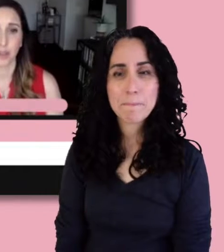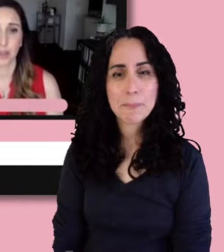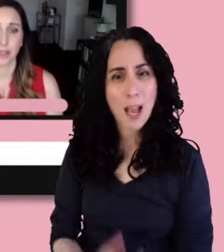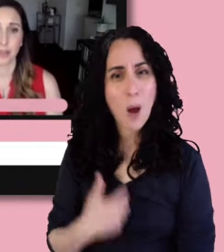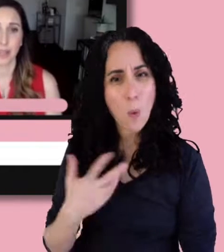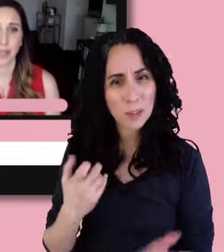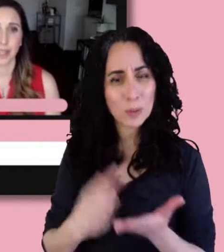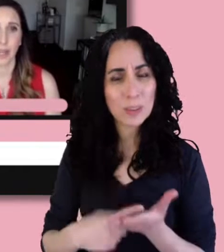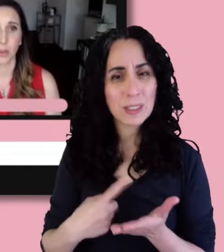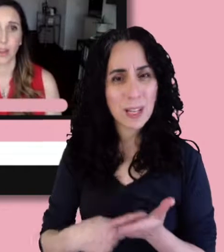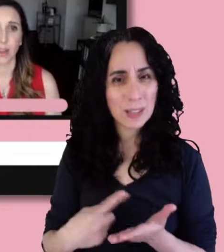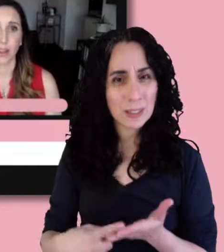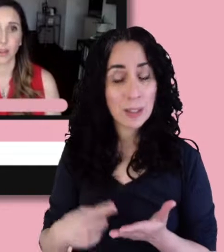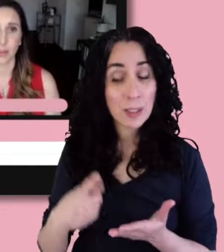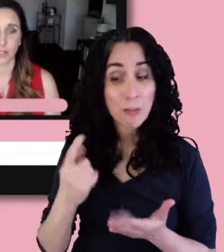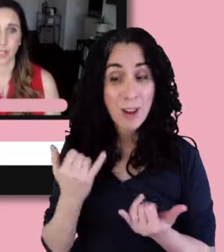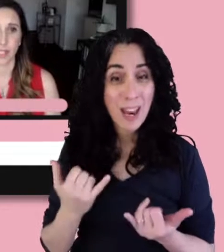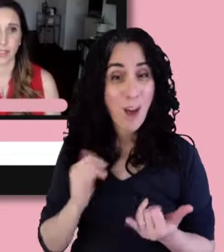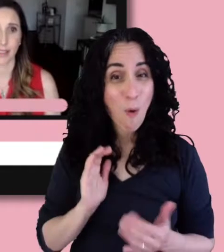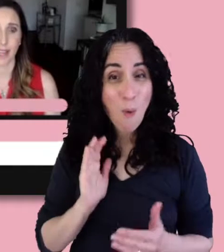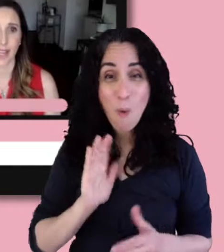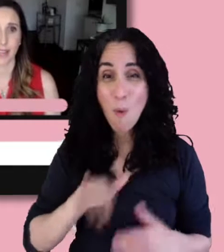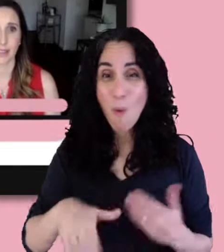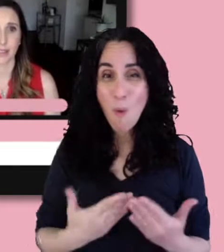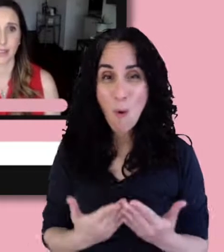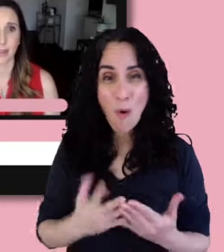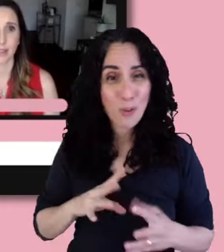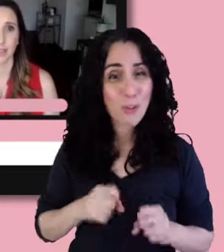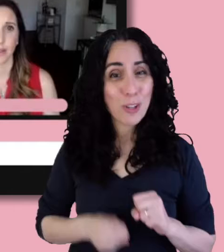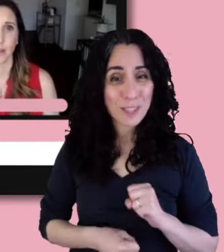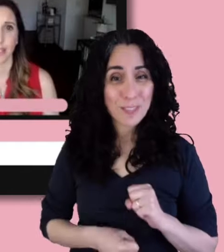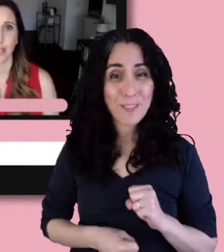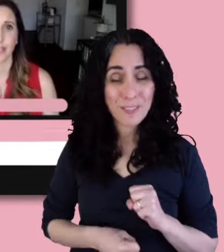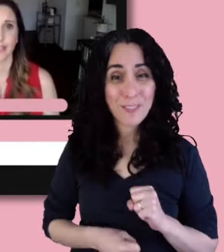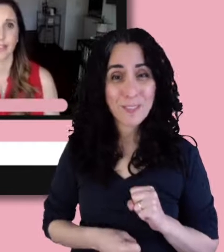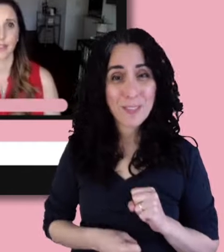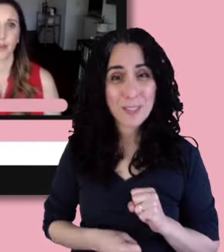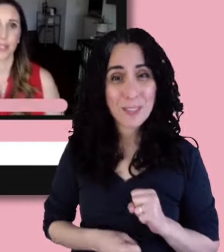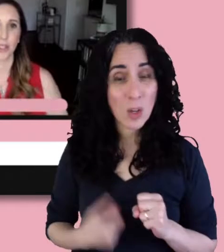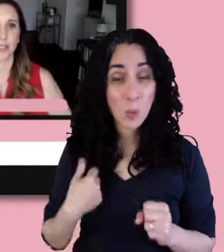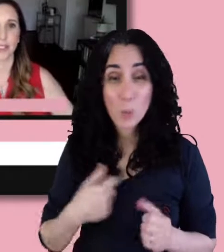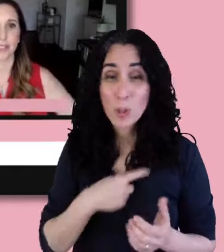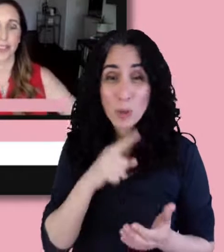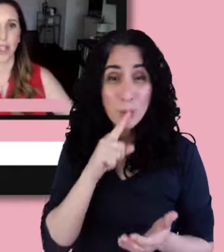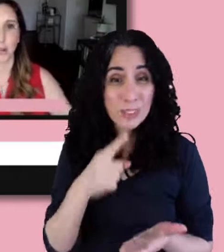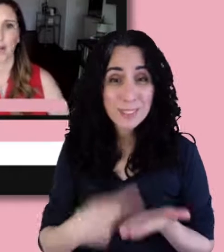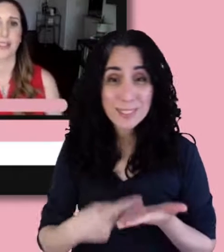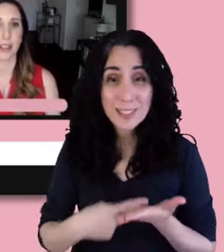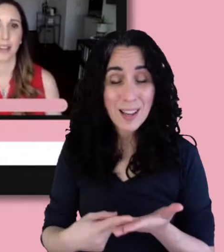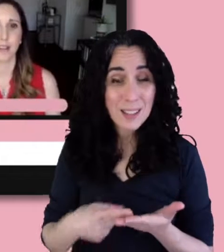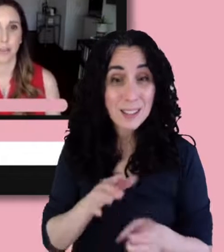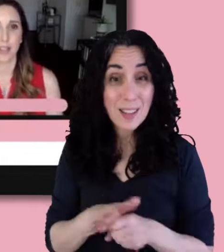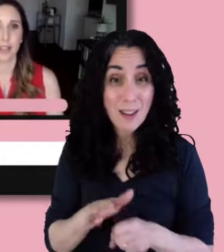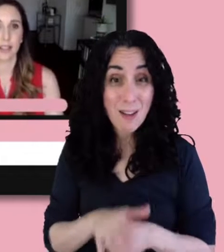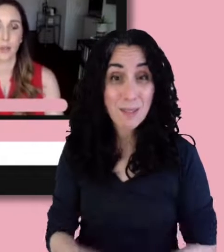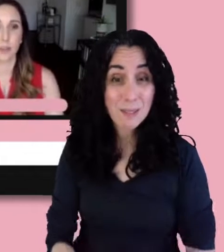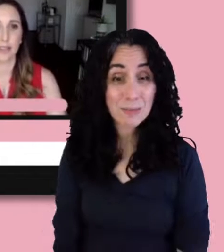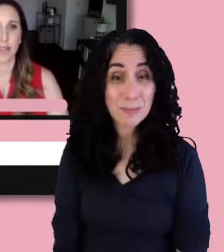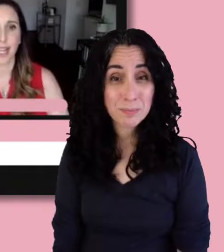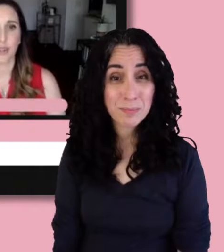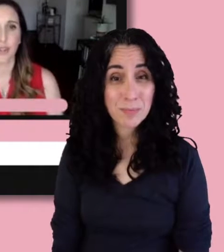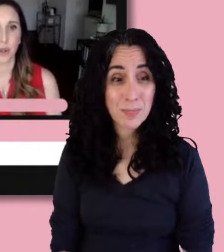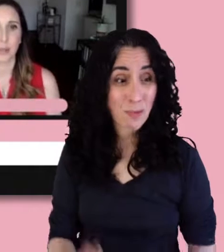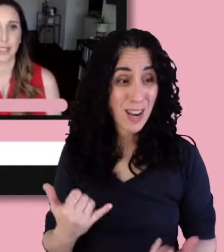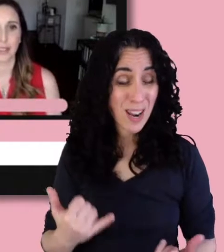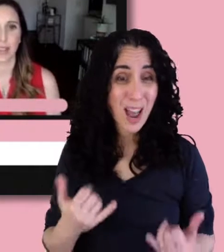general, because right now we're all grieving, and it's something that we don't actually talk about enough. We've